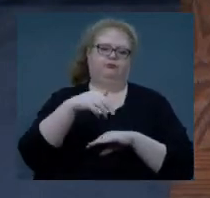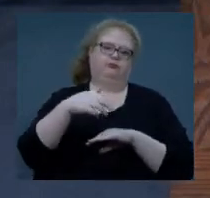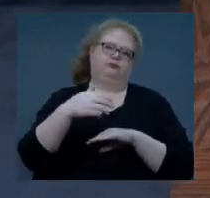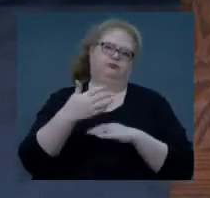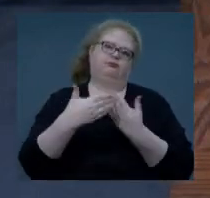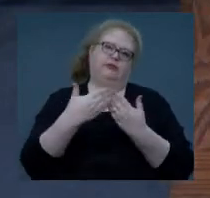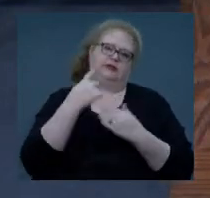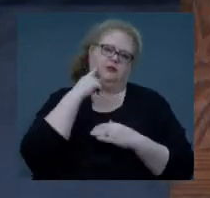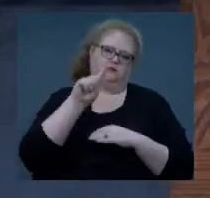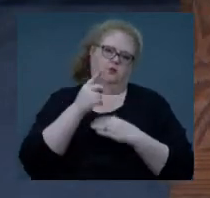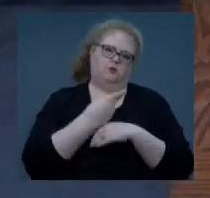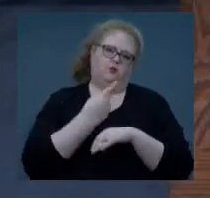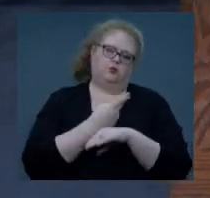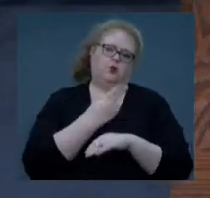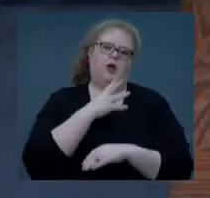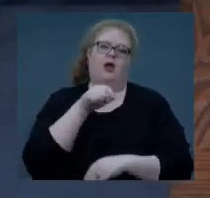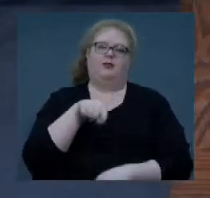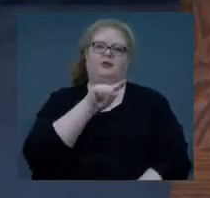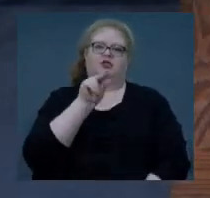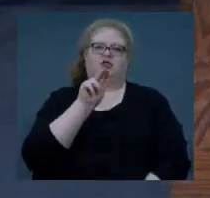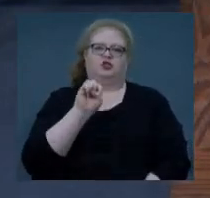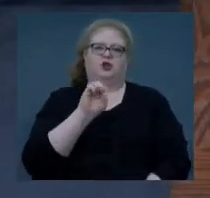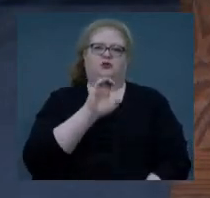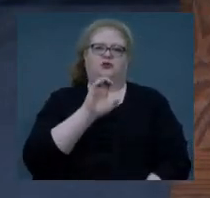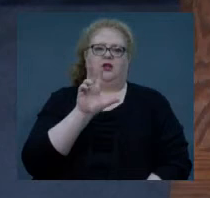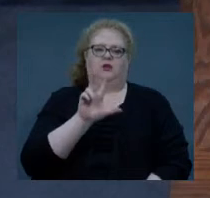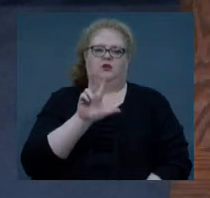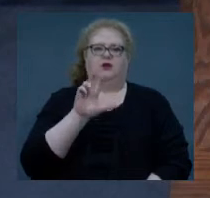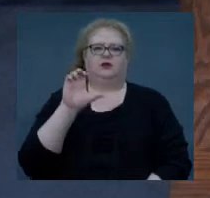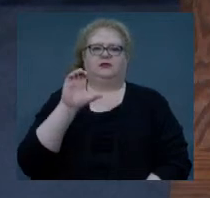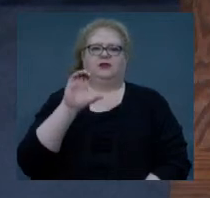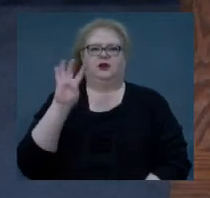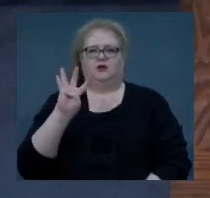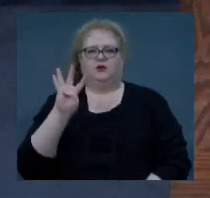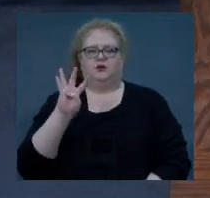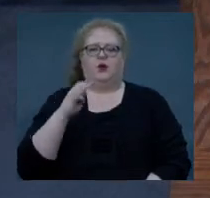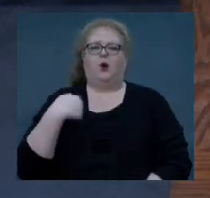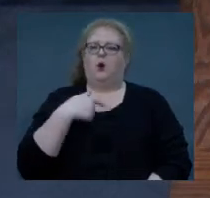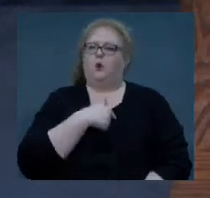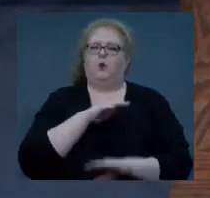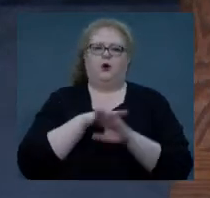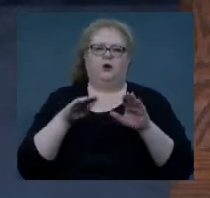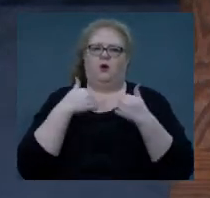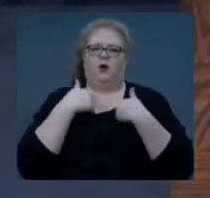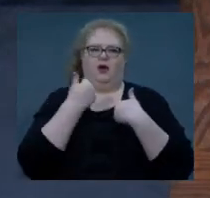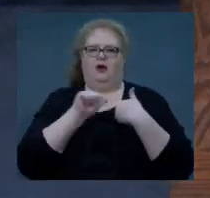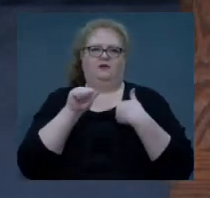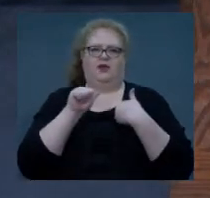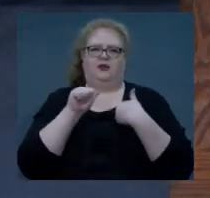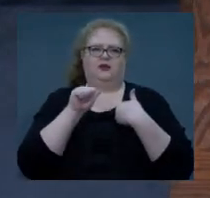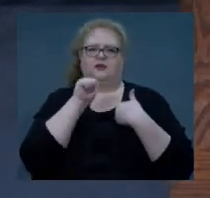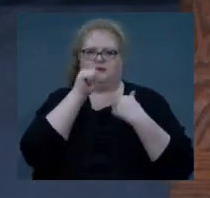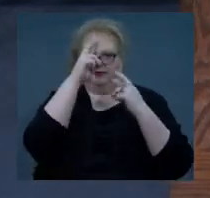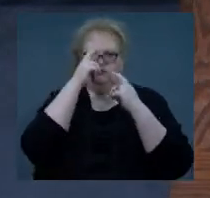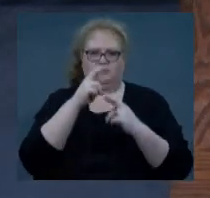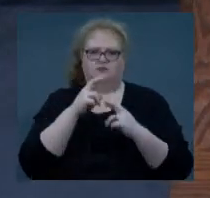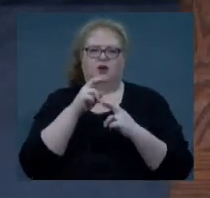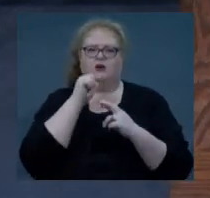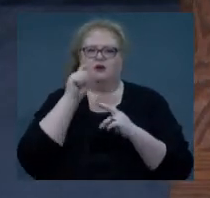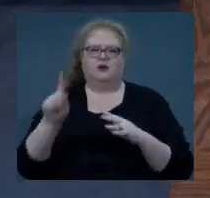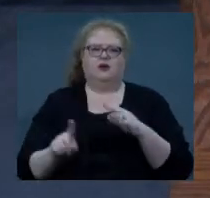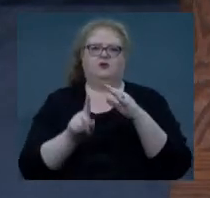zoned C3 and C4, and we meant no disrespect by not going to Little Rock South, Little Rock United for Progress,